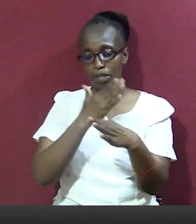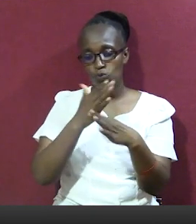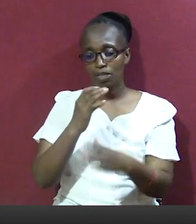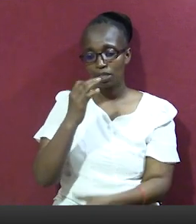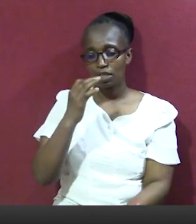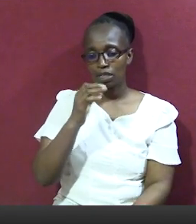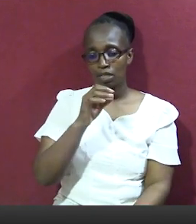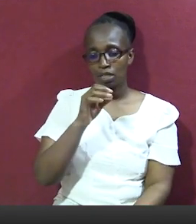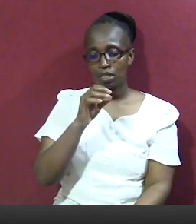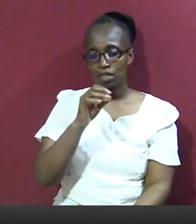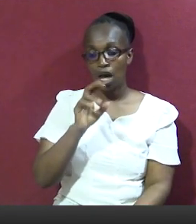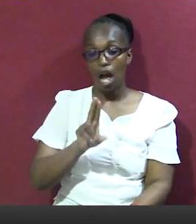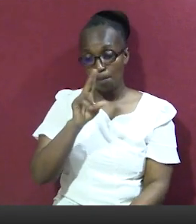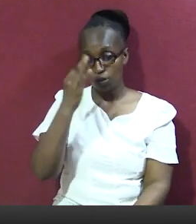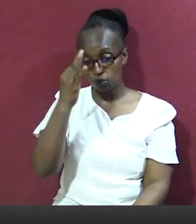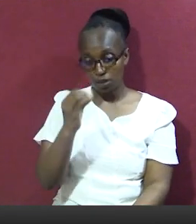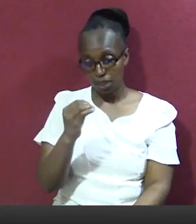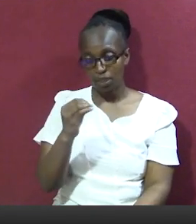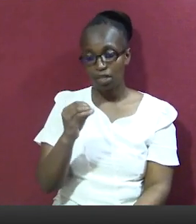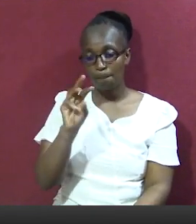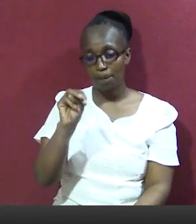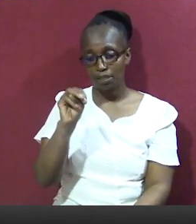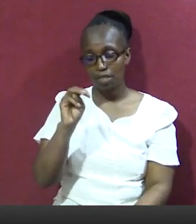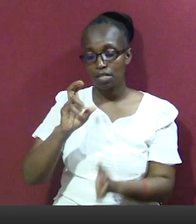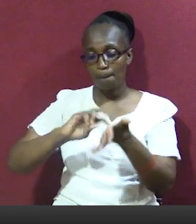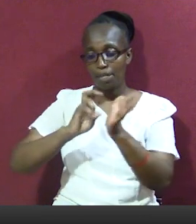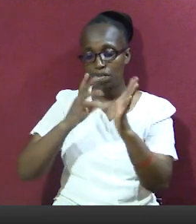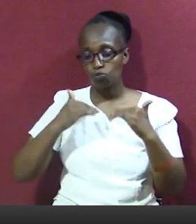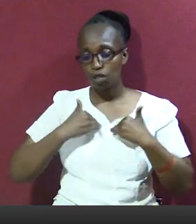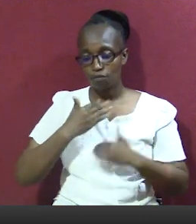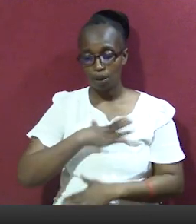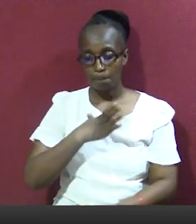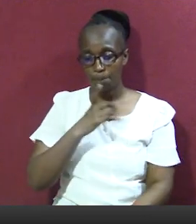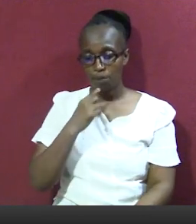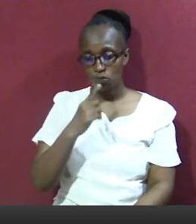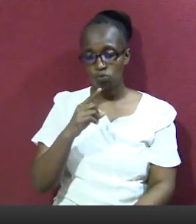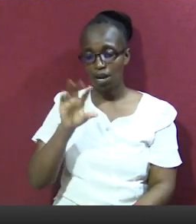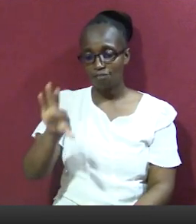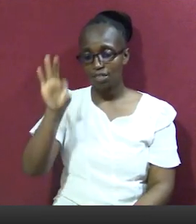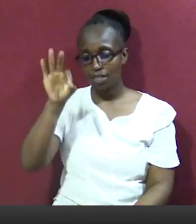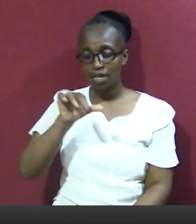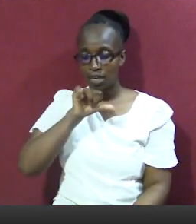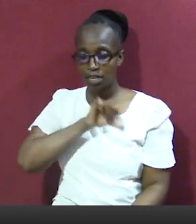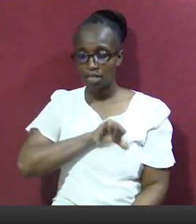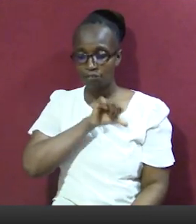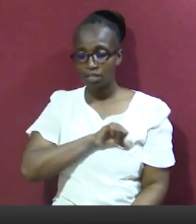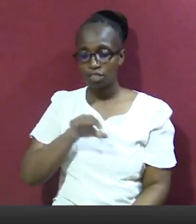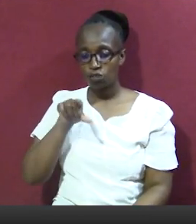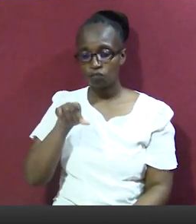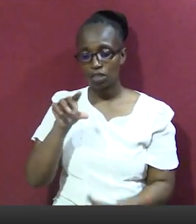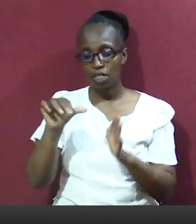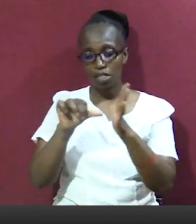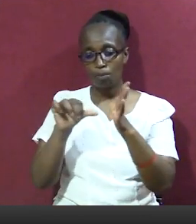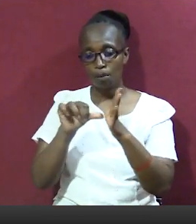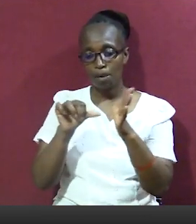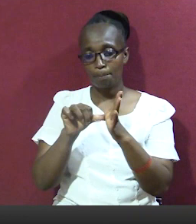So what is happening is that there are some crooked elements within Nairobi and within the state that have taken advantage of this